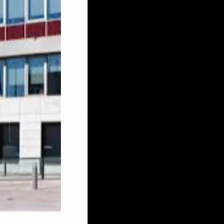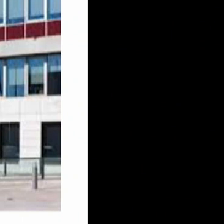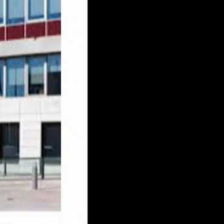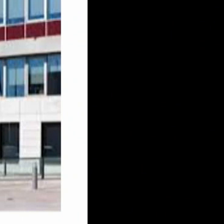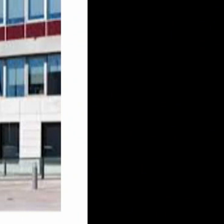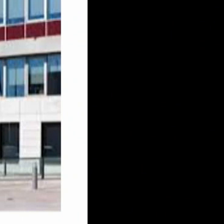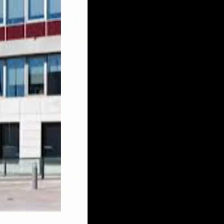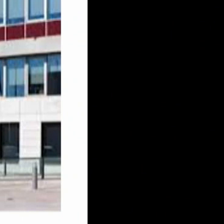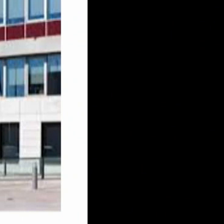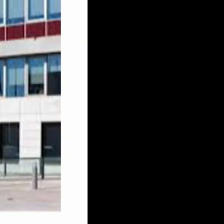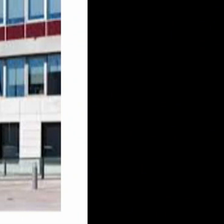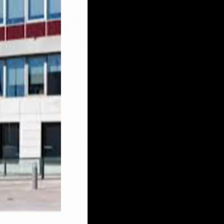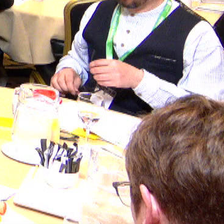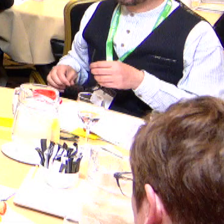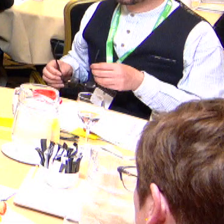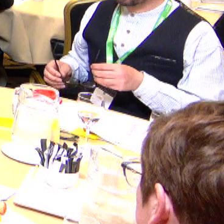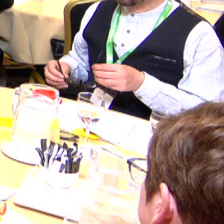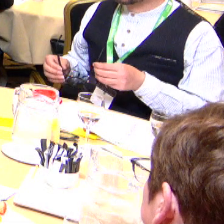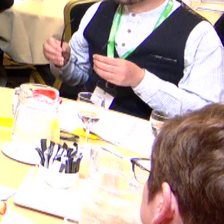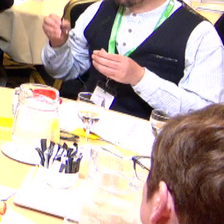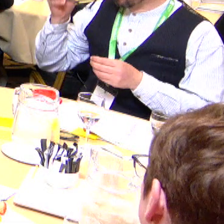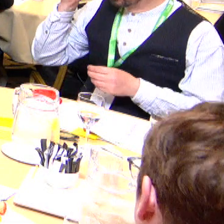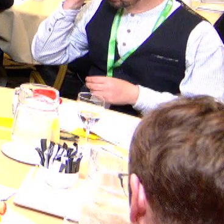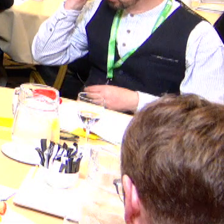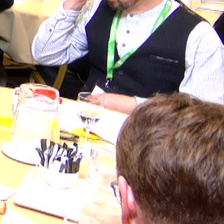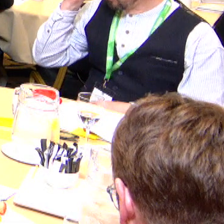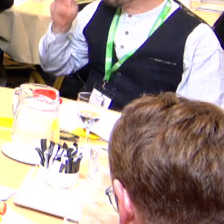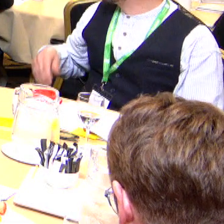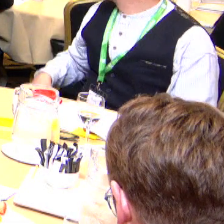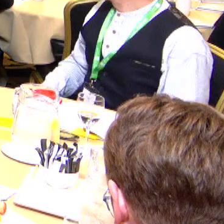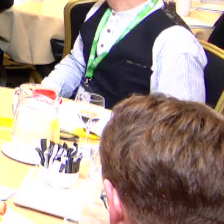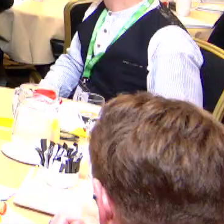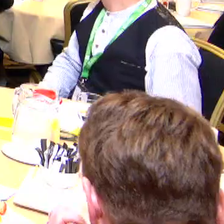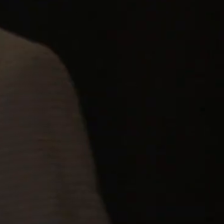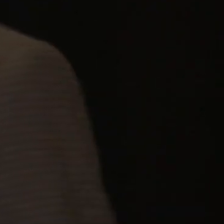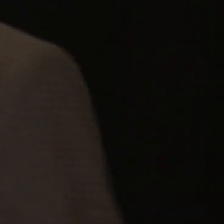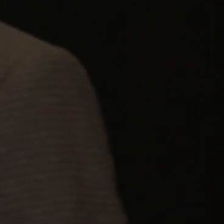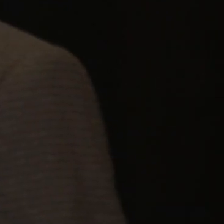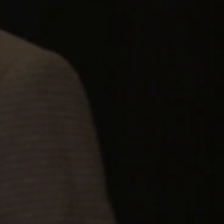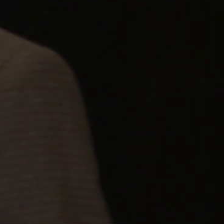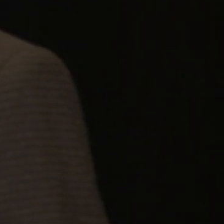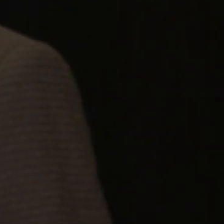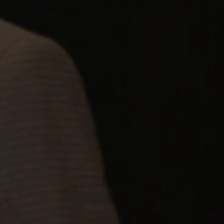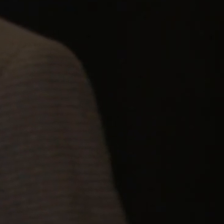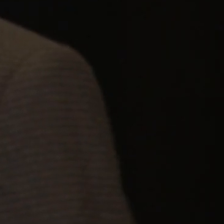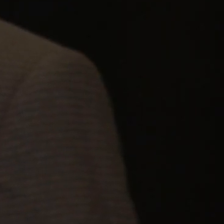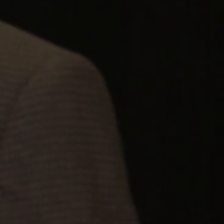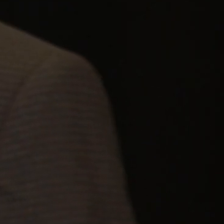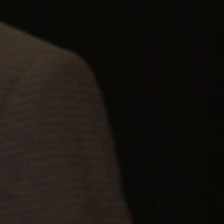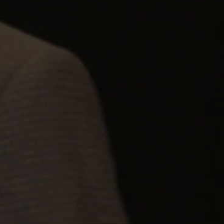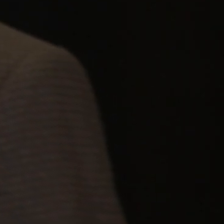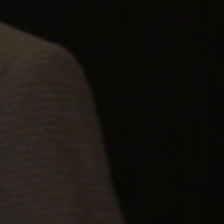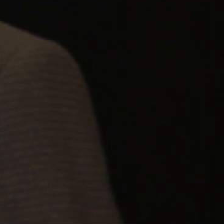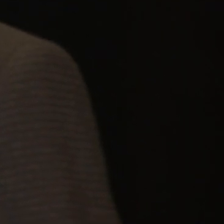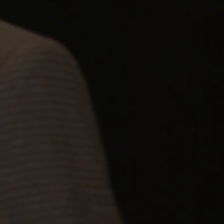issues at the European level. And I think the first point I want to make, we're policy neutral. We don't try and tell member states what to do. And we work both